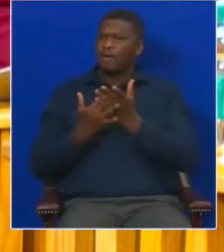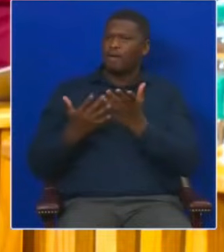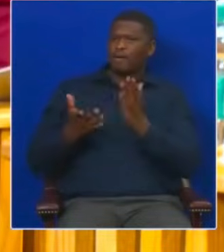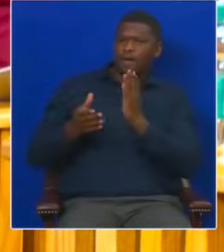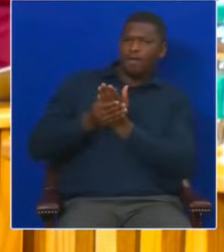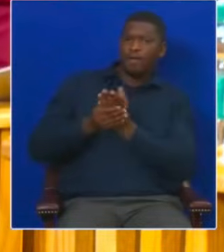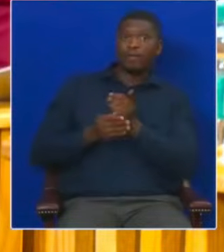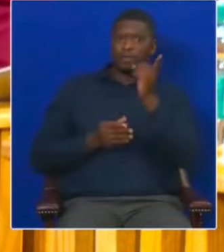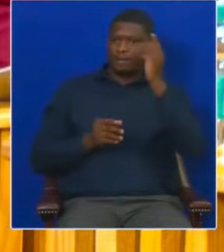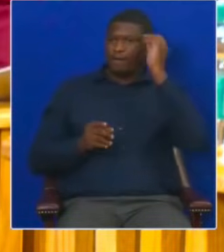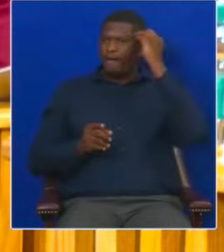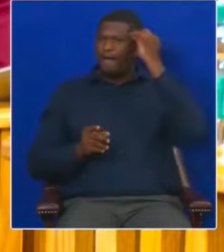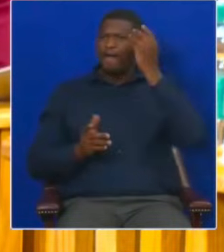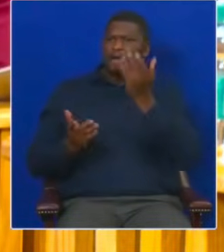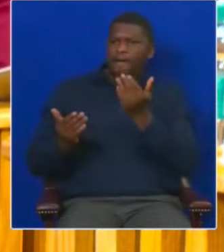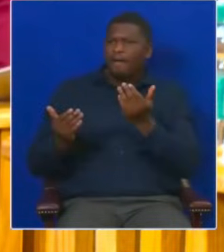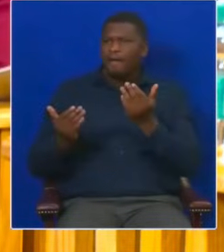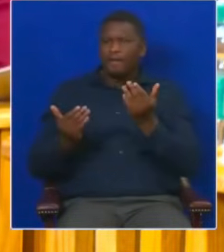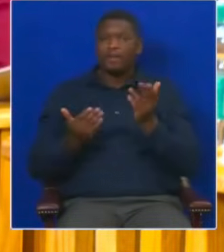Thank you, commissioners.